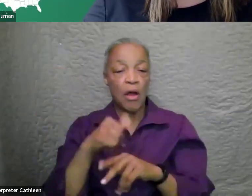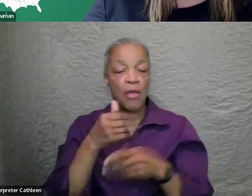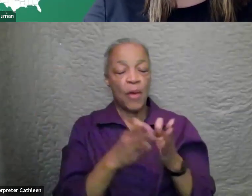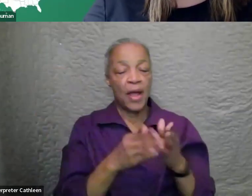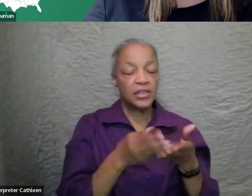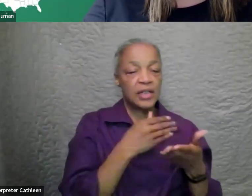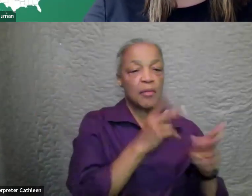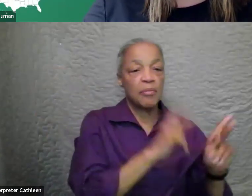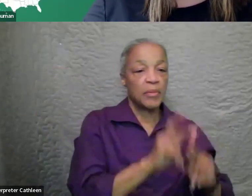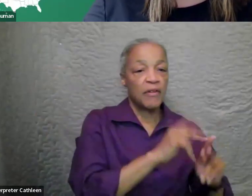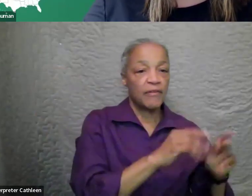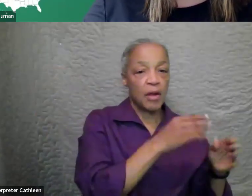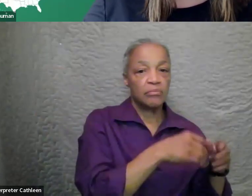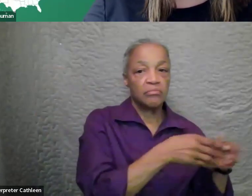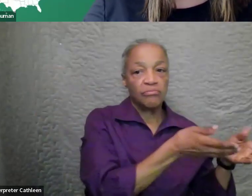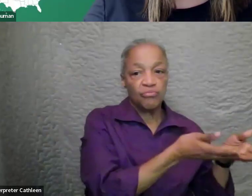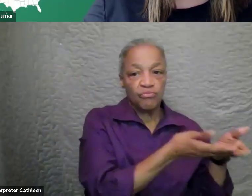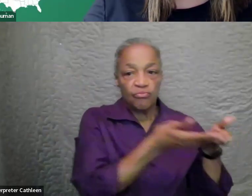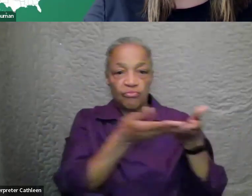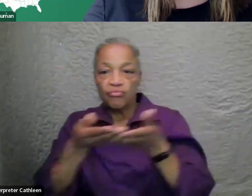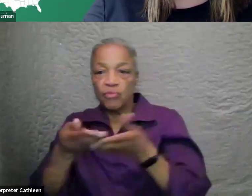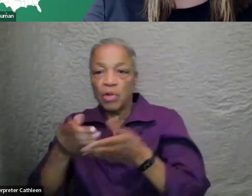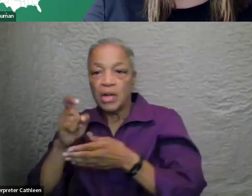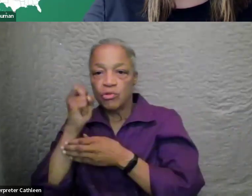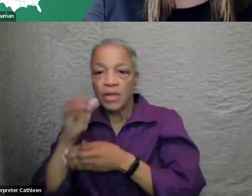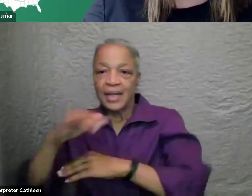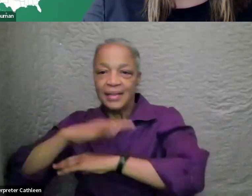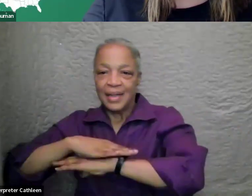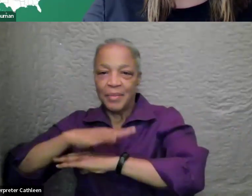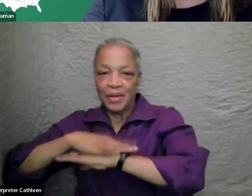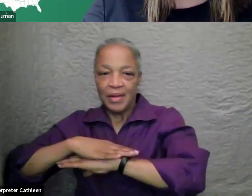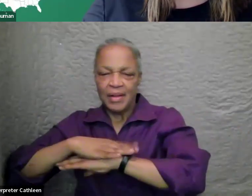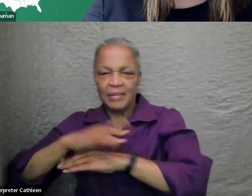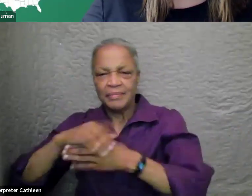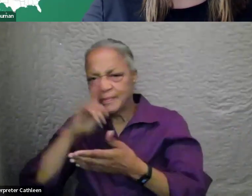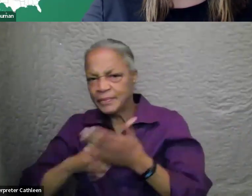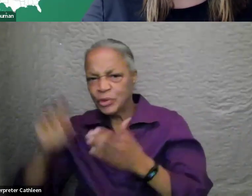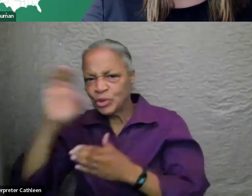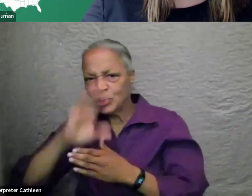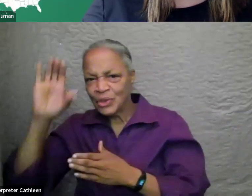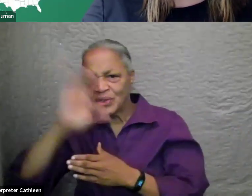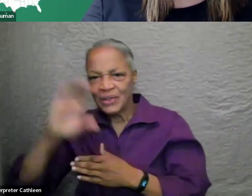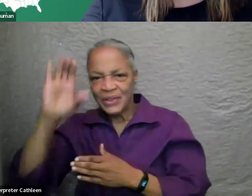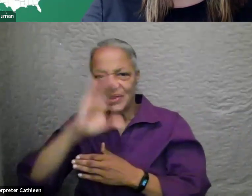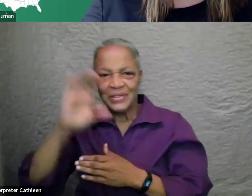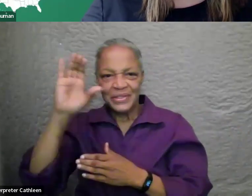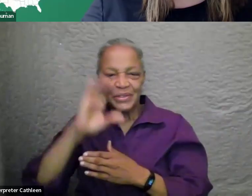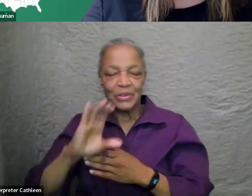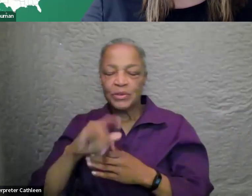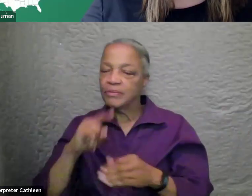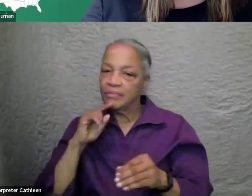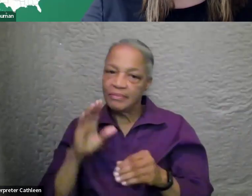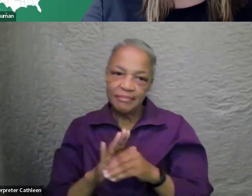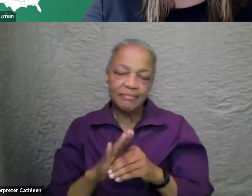people transferred onto that x-ray table. But I would search high and low to make sure